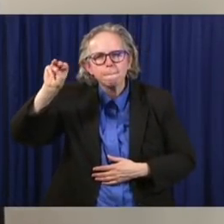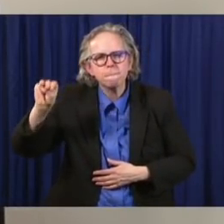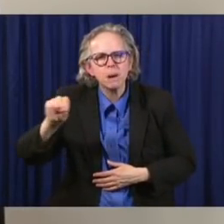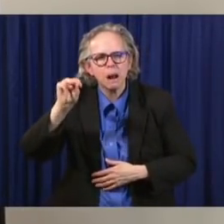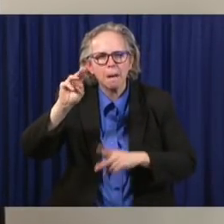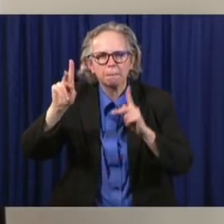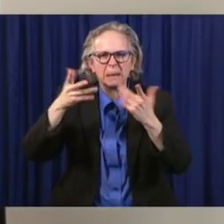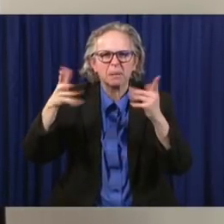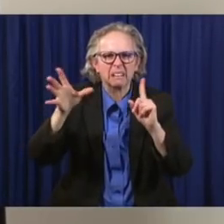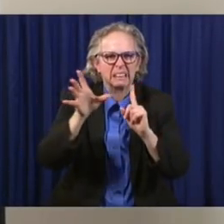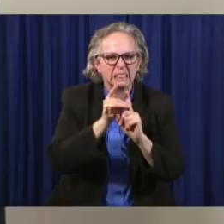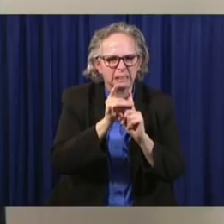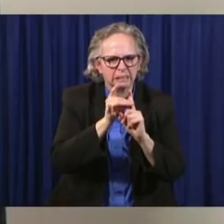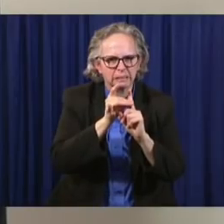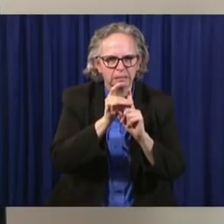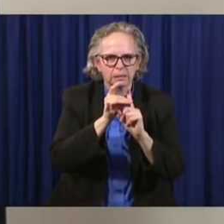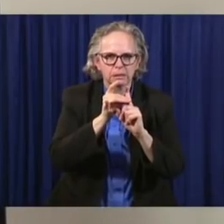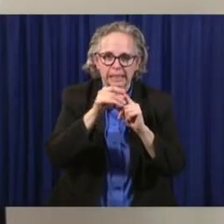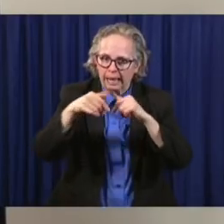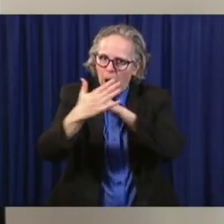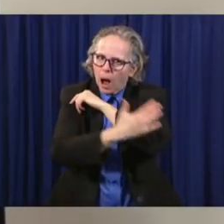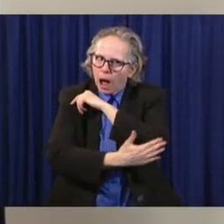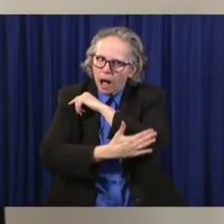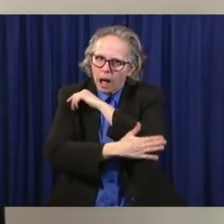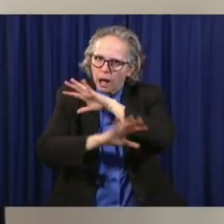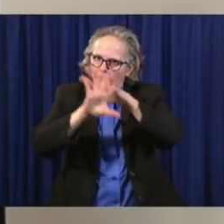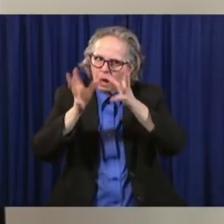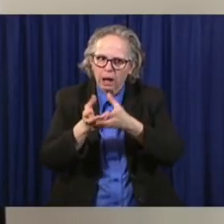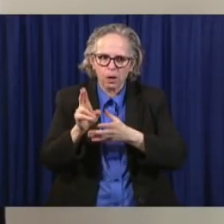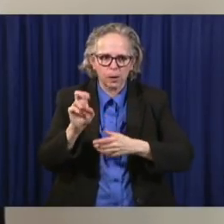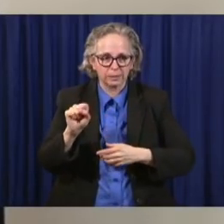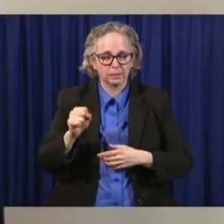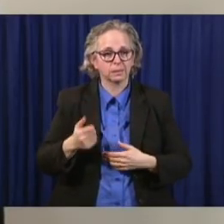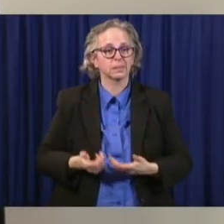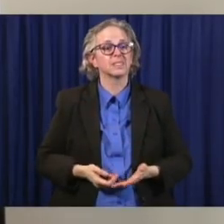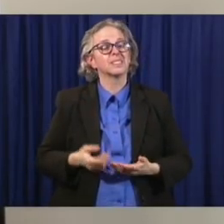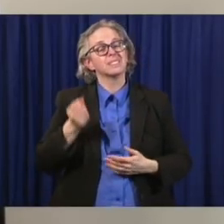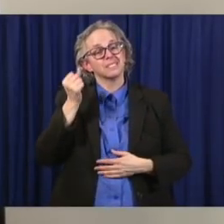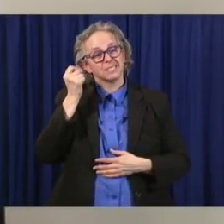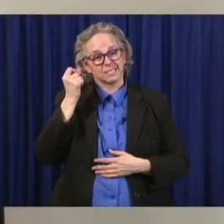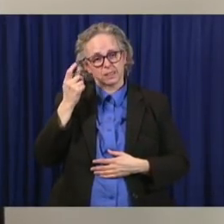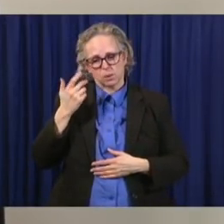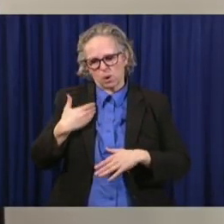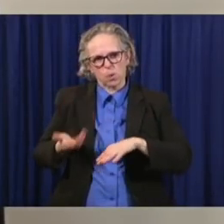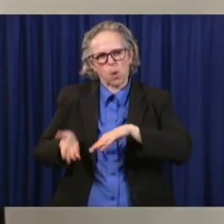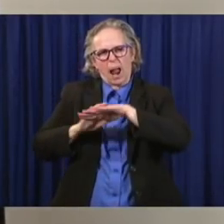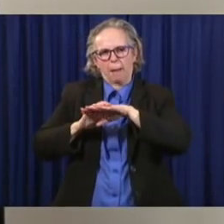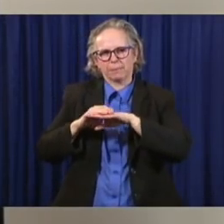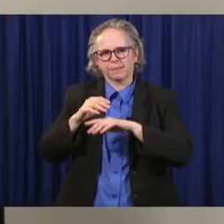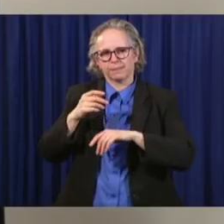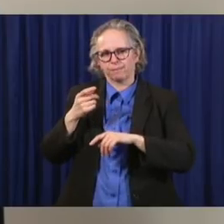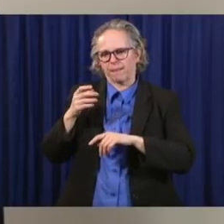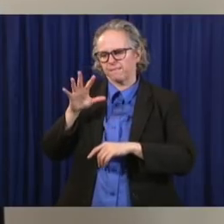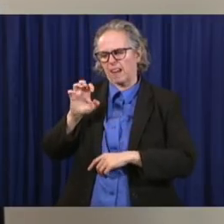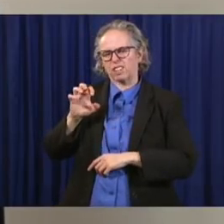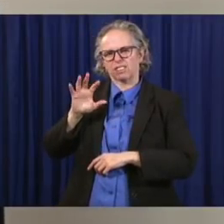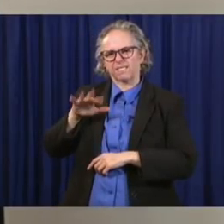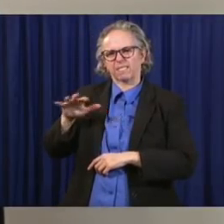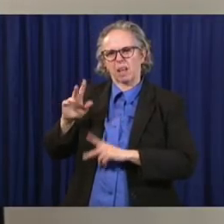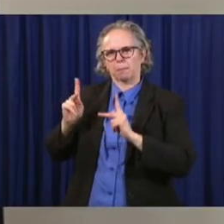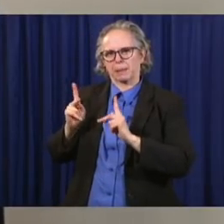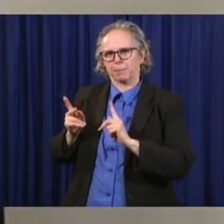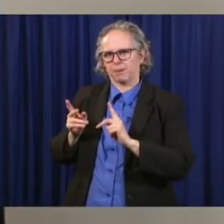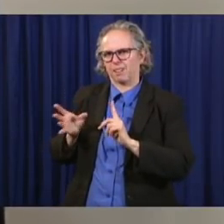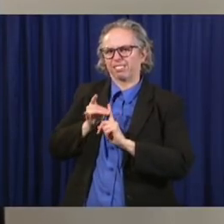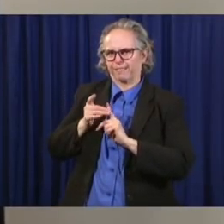COVID-19, and our cases are up from 555 from yesterday. Our deaths in Ohio